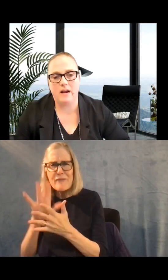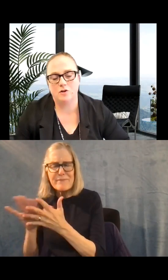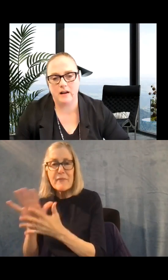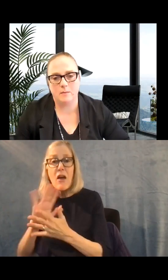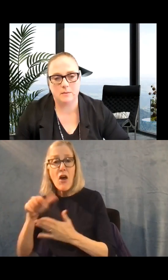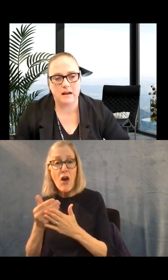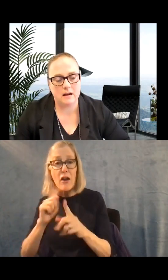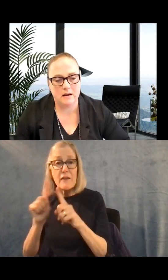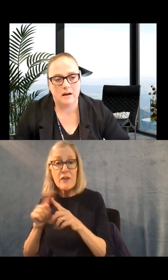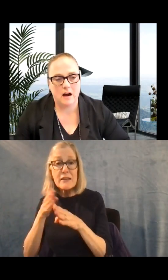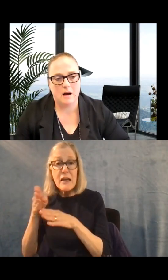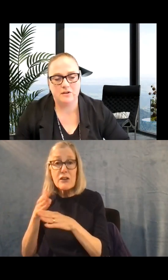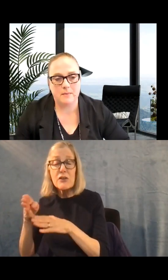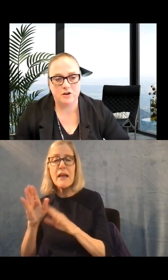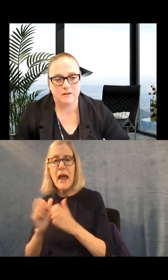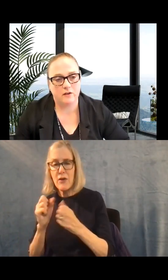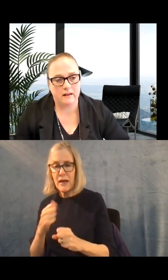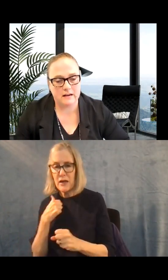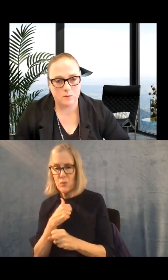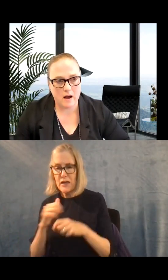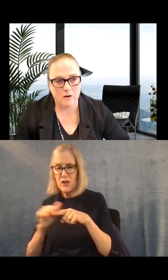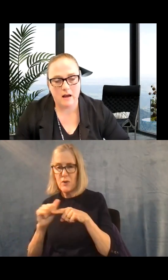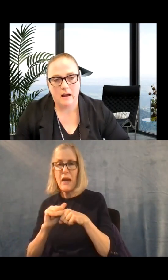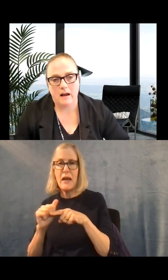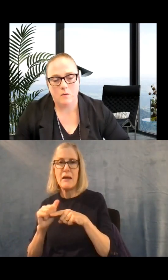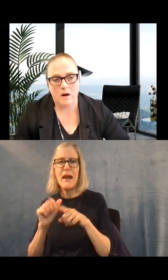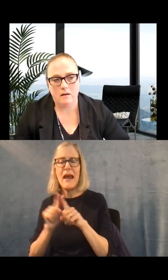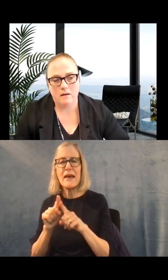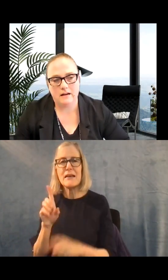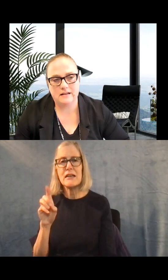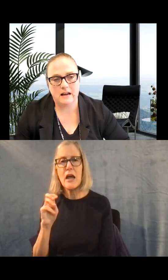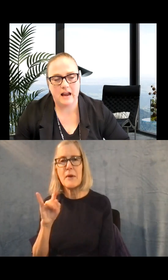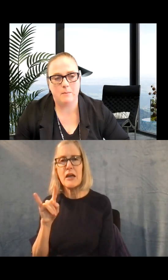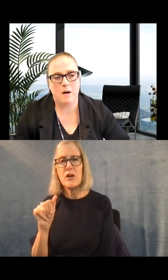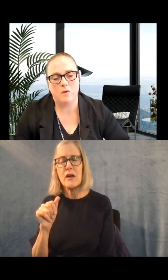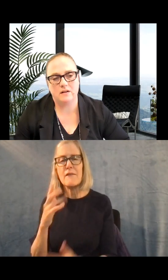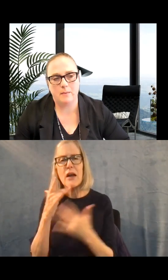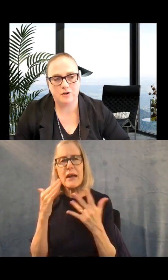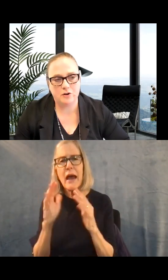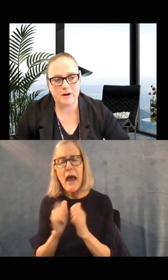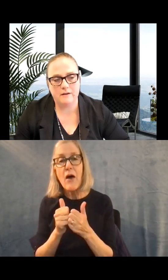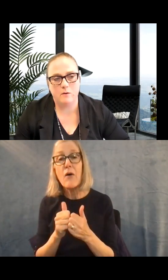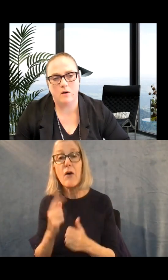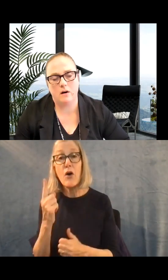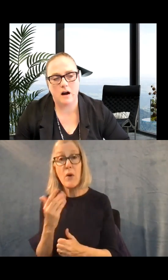and how we can train them to be dementia friendly as well. And one of the things that came up was an opportunity for